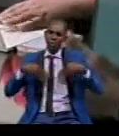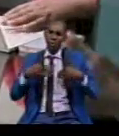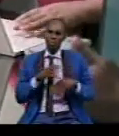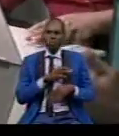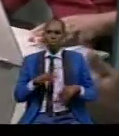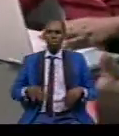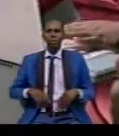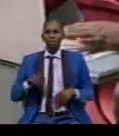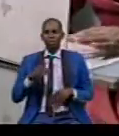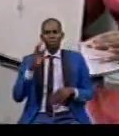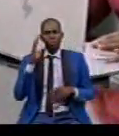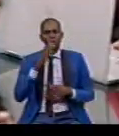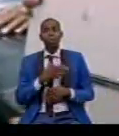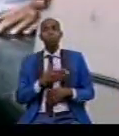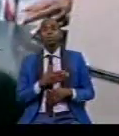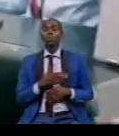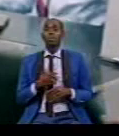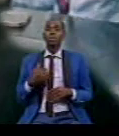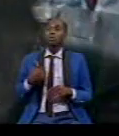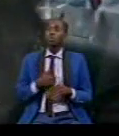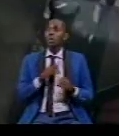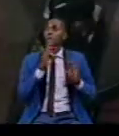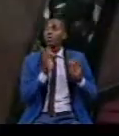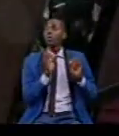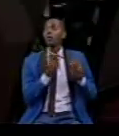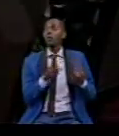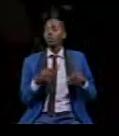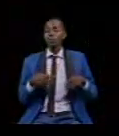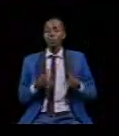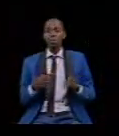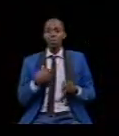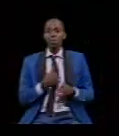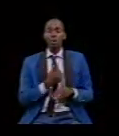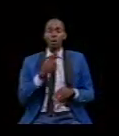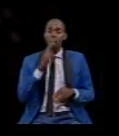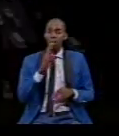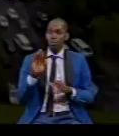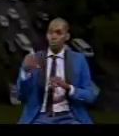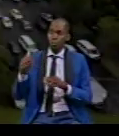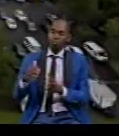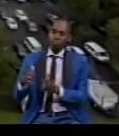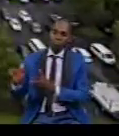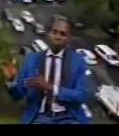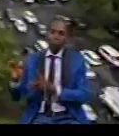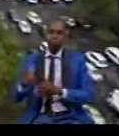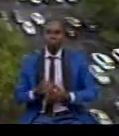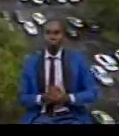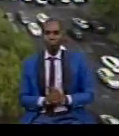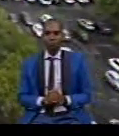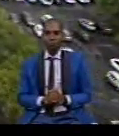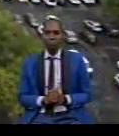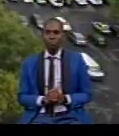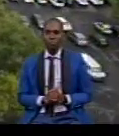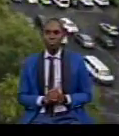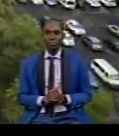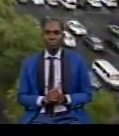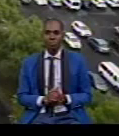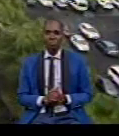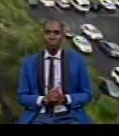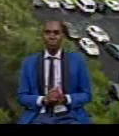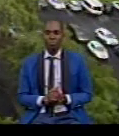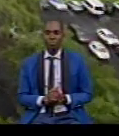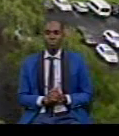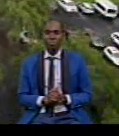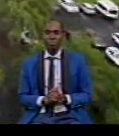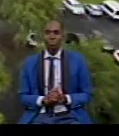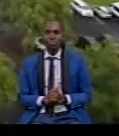the television, he has seen you there. Paralyzed man, he has seen you there. The